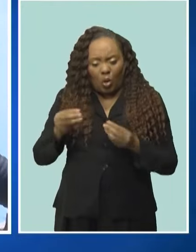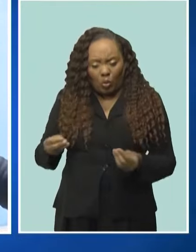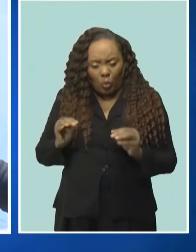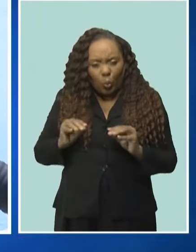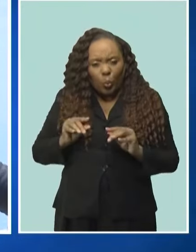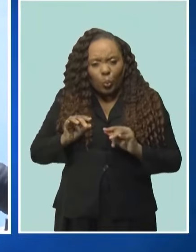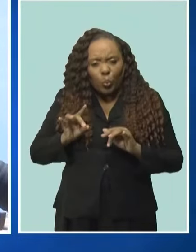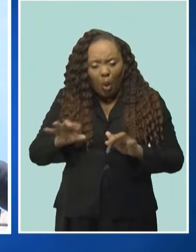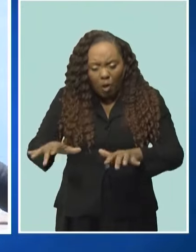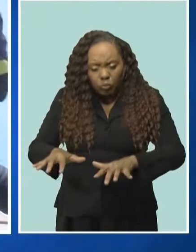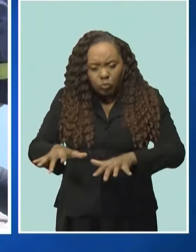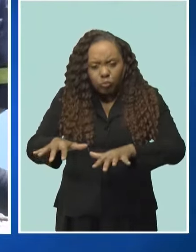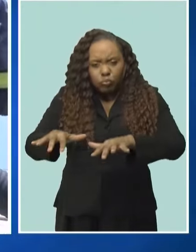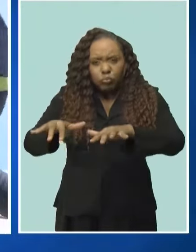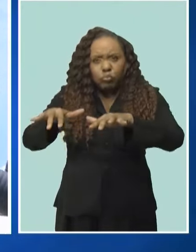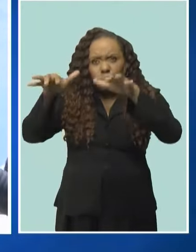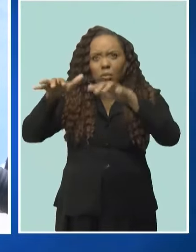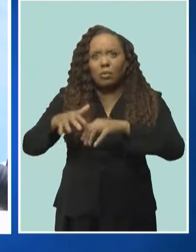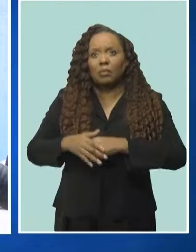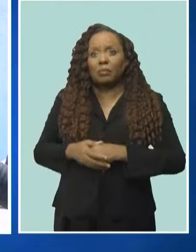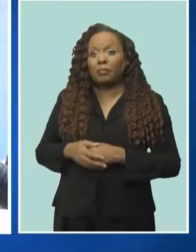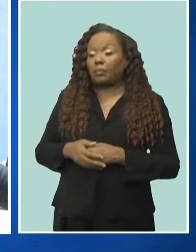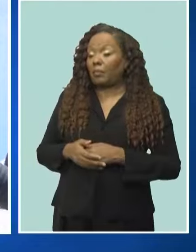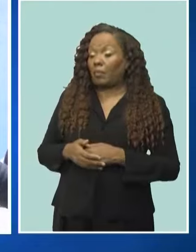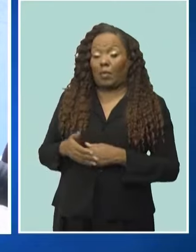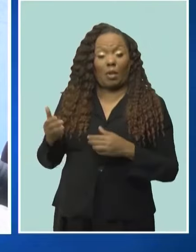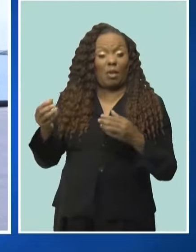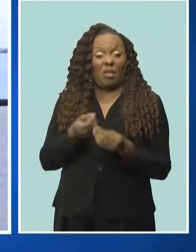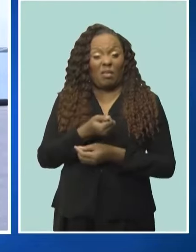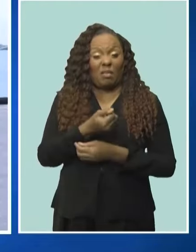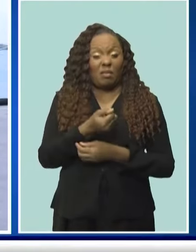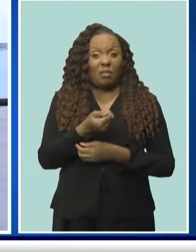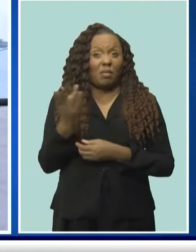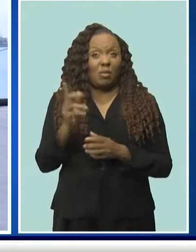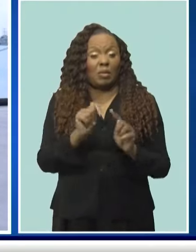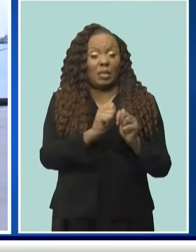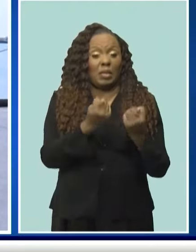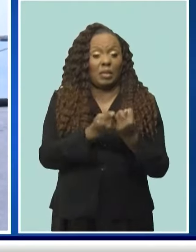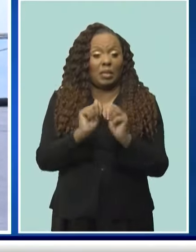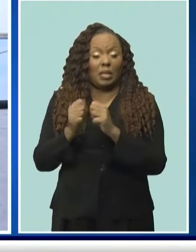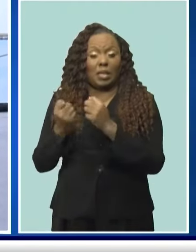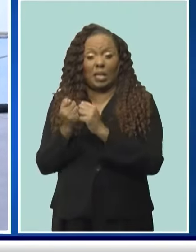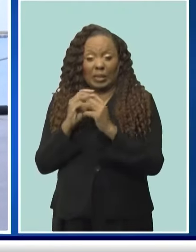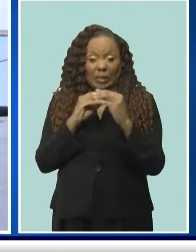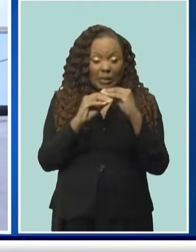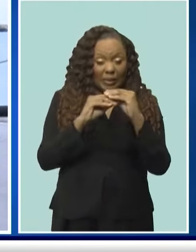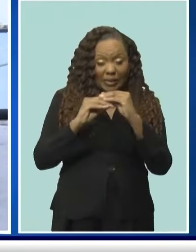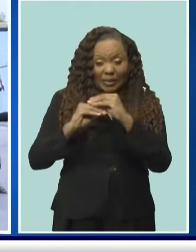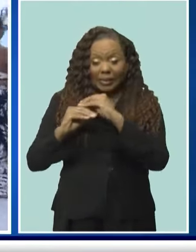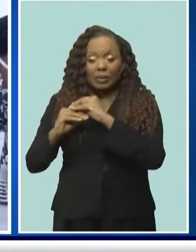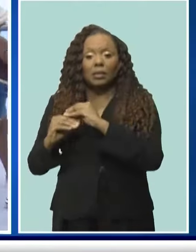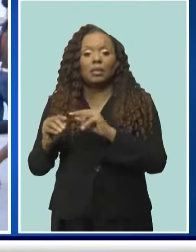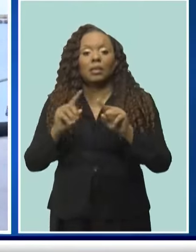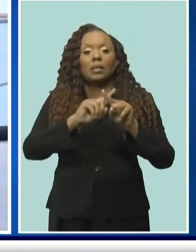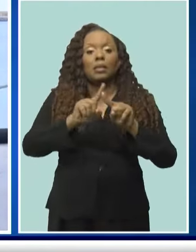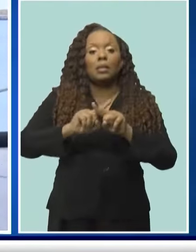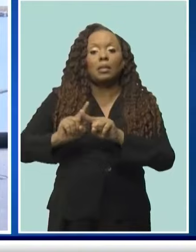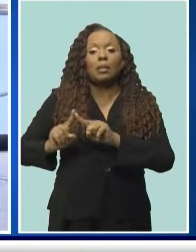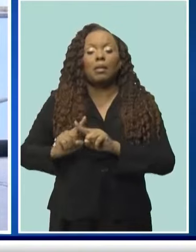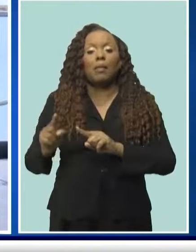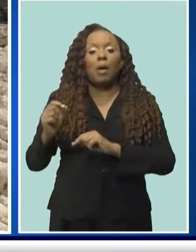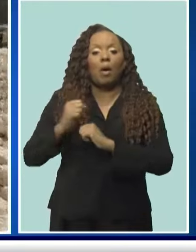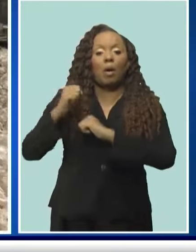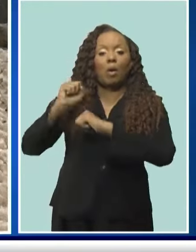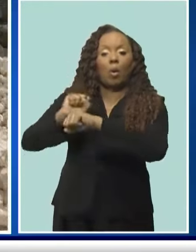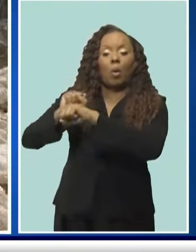few teams are still in place doing some last-minute repairs at the port. Management says a number of contractors and staff have worked around the